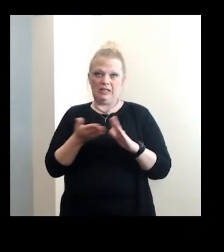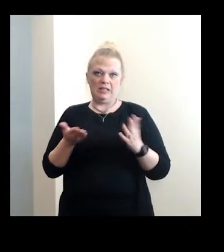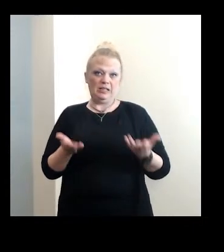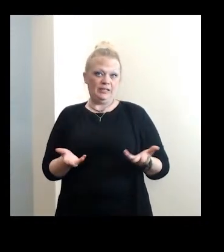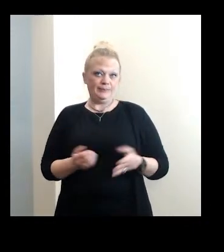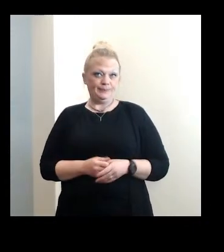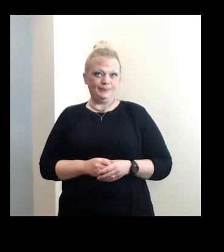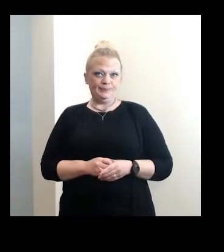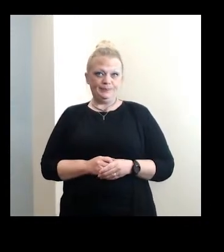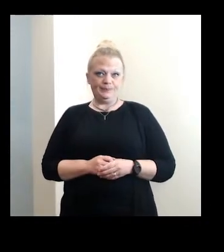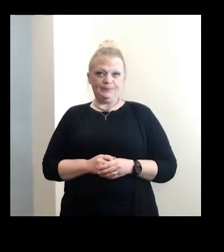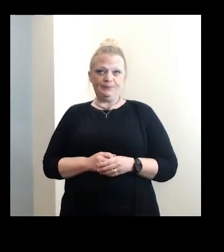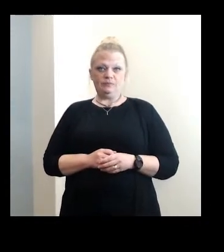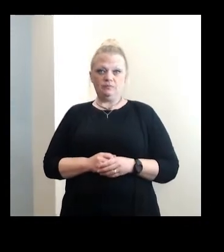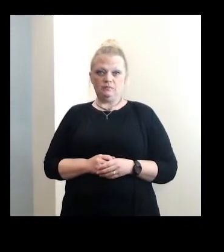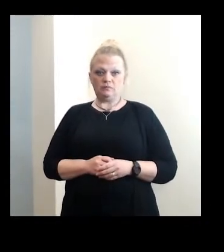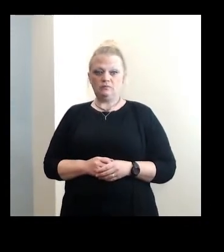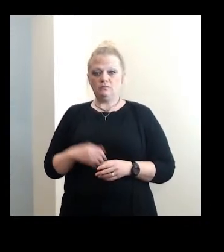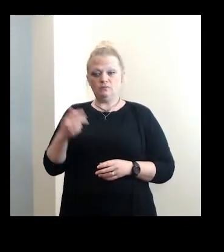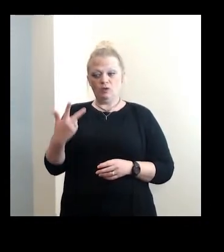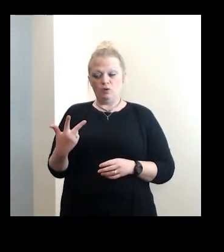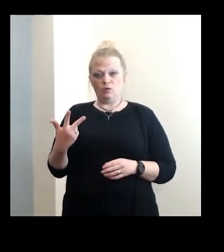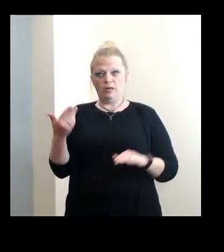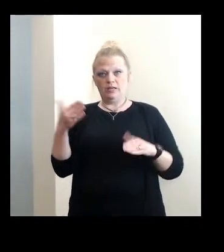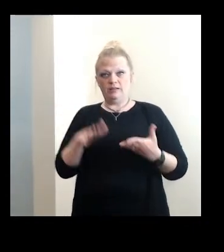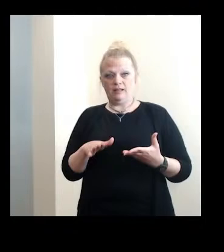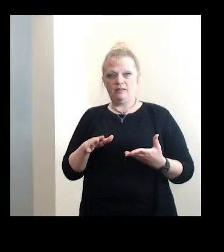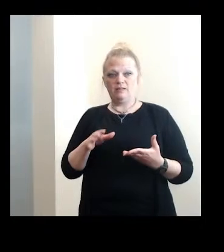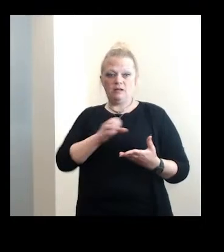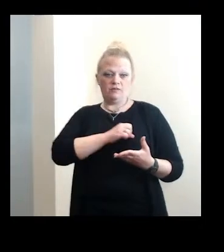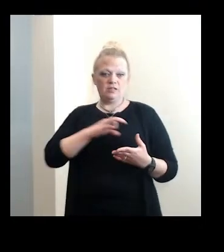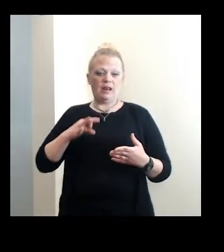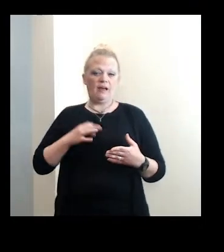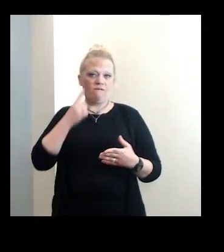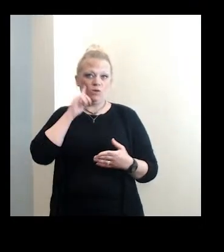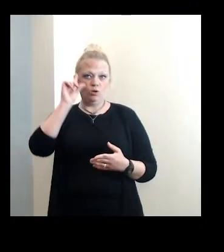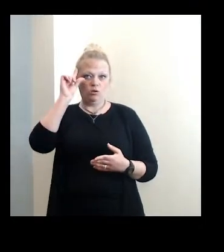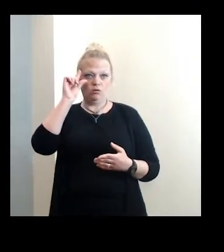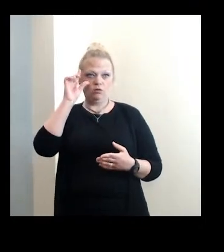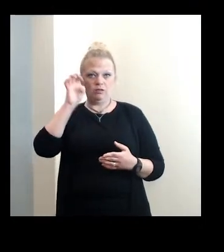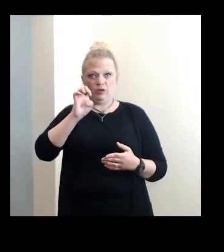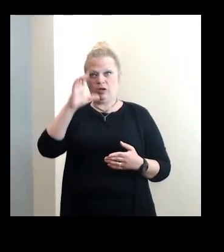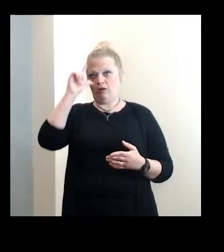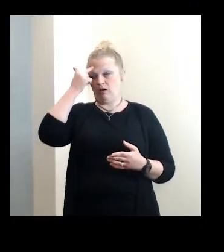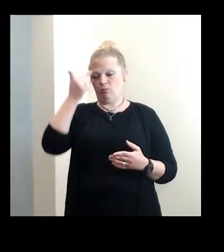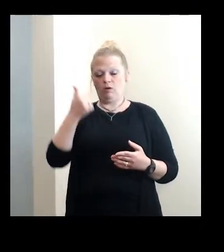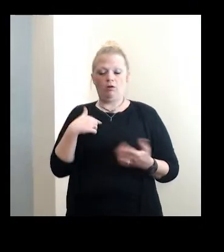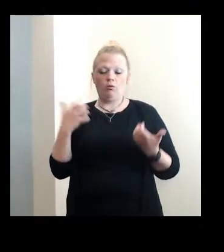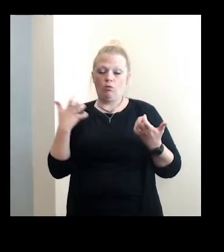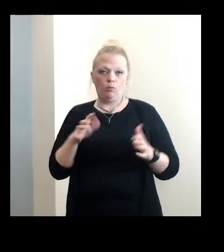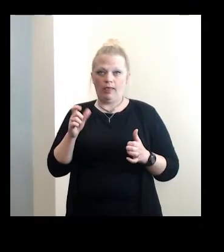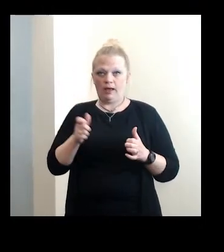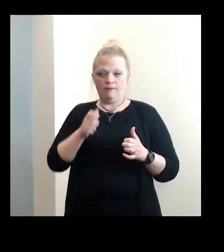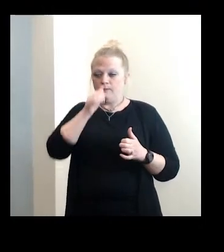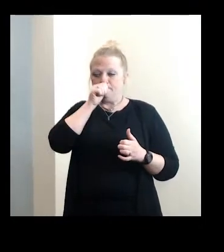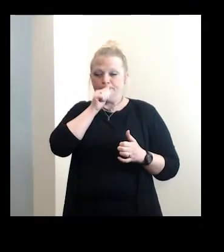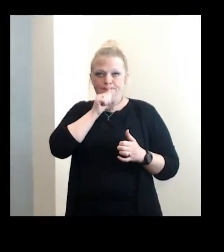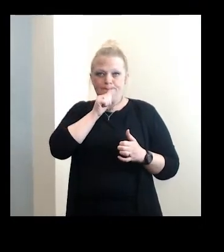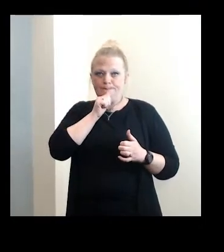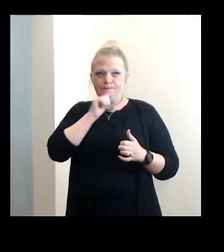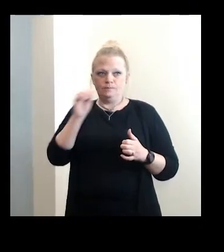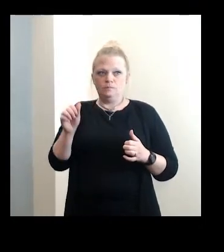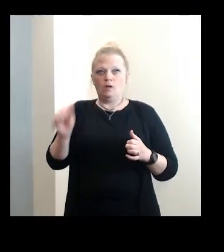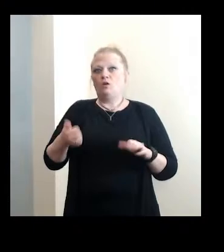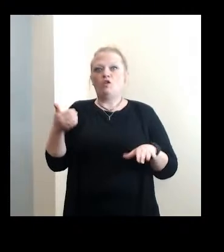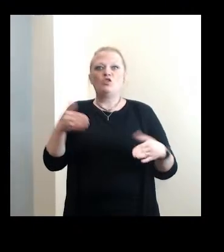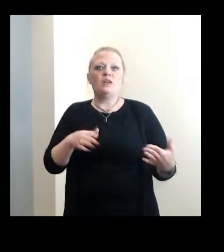We've had 3 deaths of employees in Erie County government. And I don't ever want to have to deal with another death of an